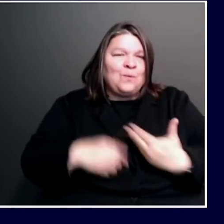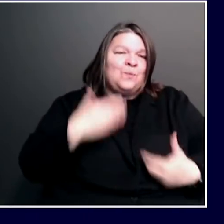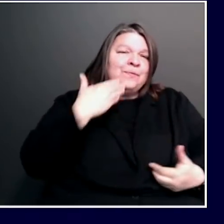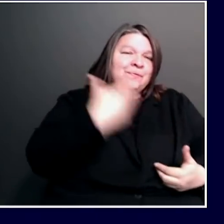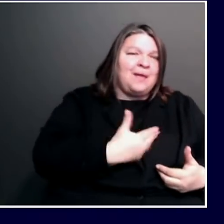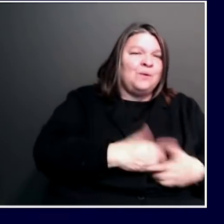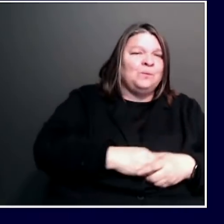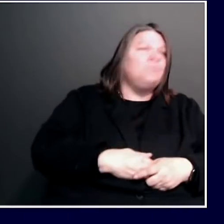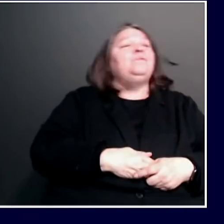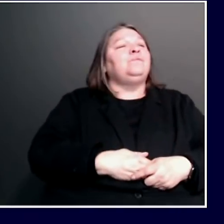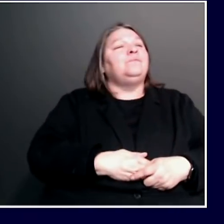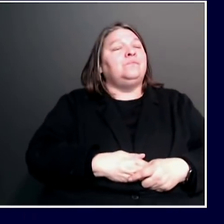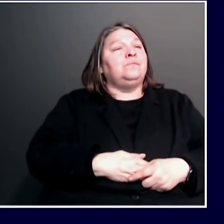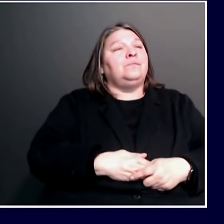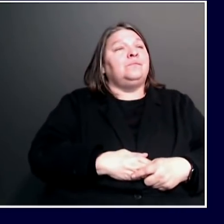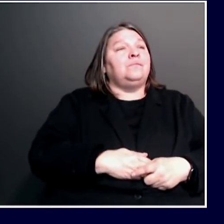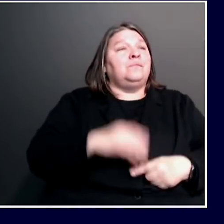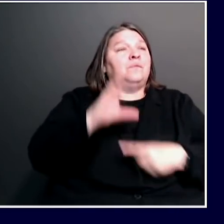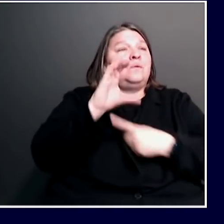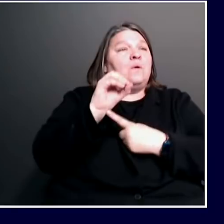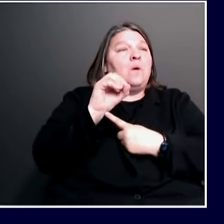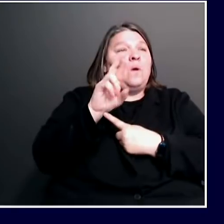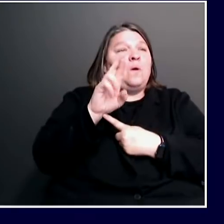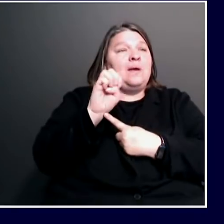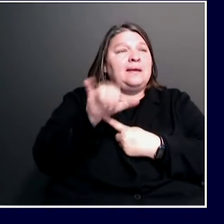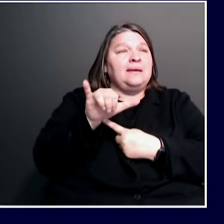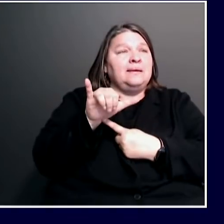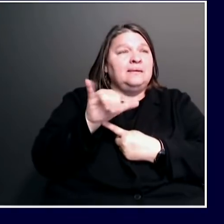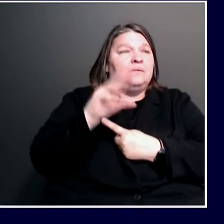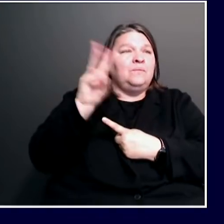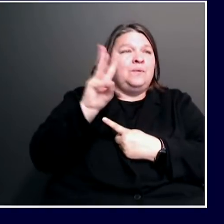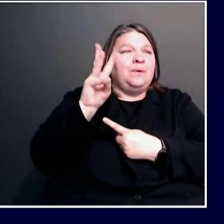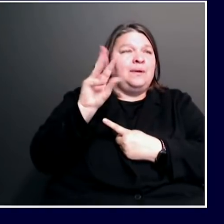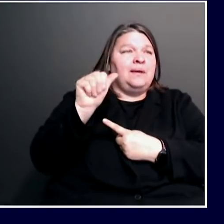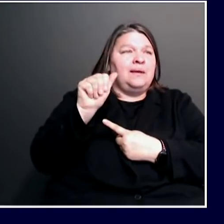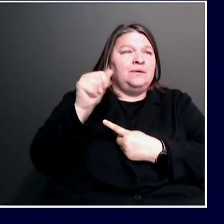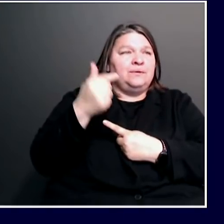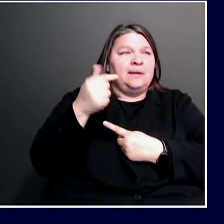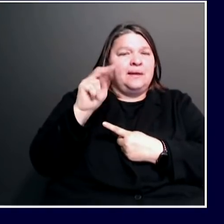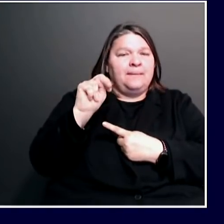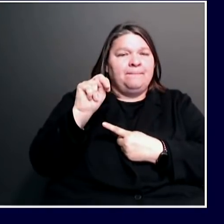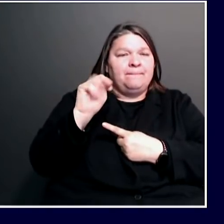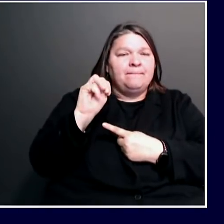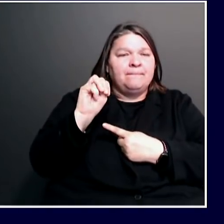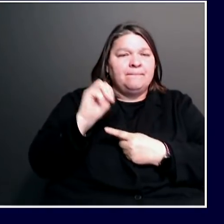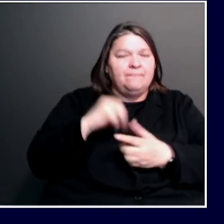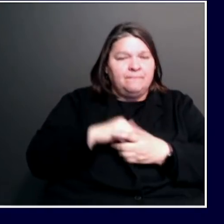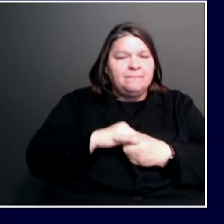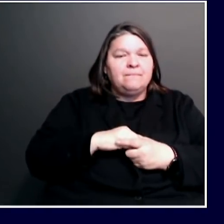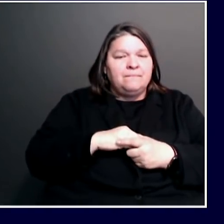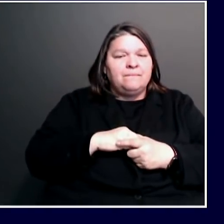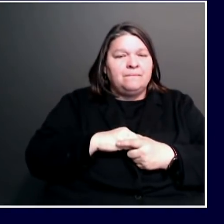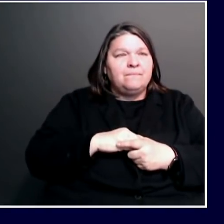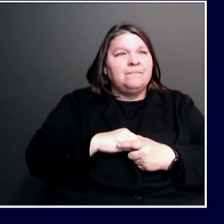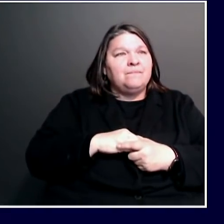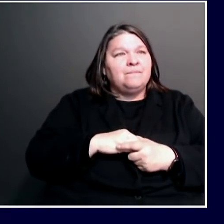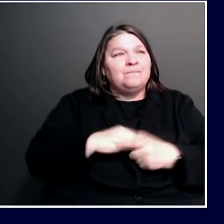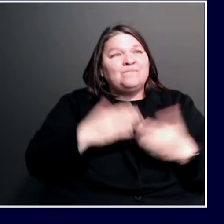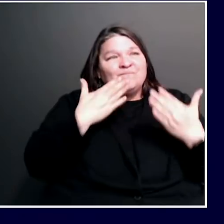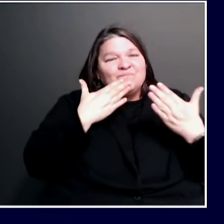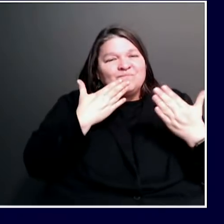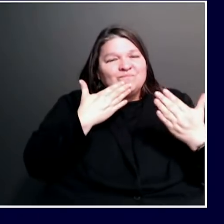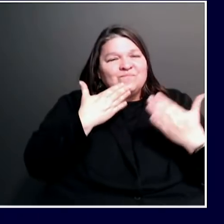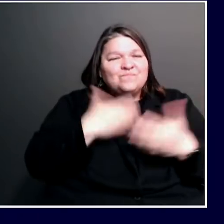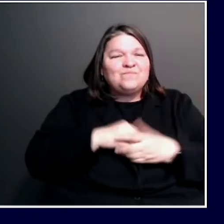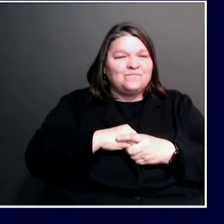Corey, let me go to you from WAGN. Thank you, Dr. Shah. My first question has to do with, we've seen some reports